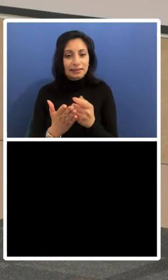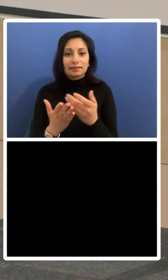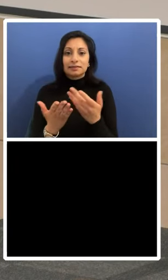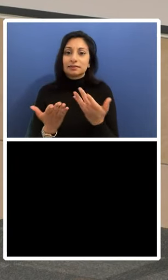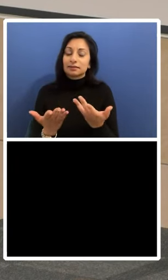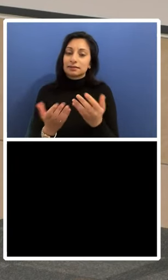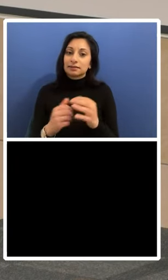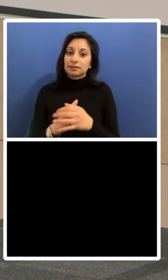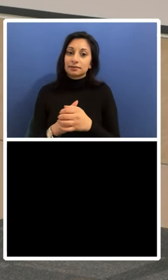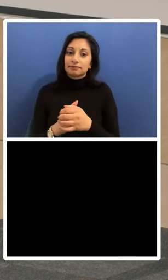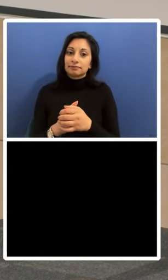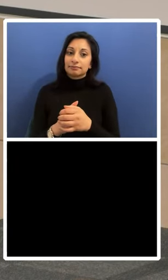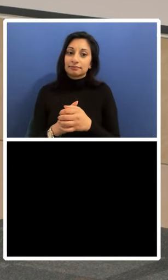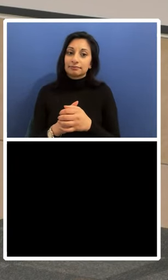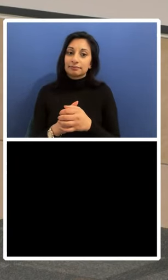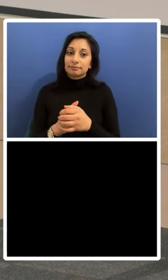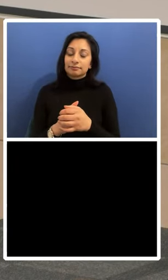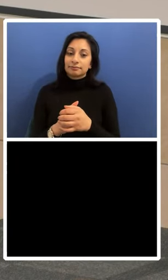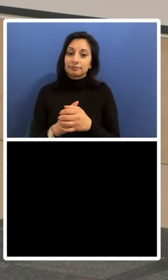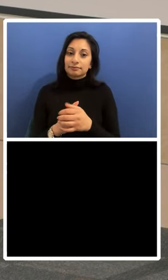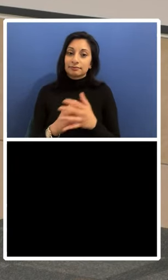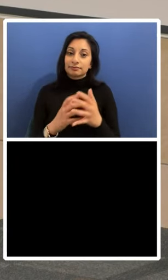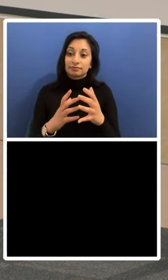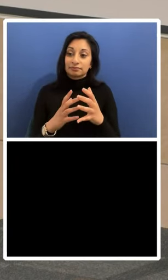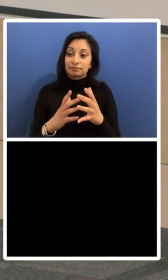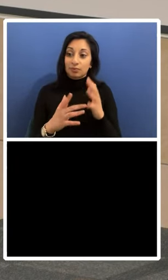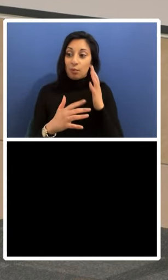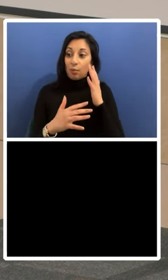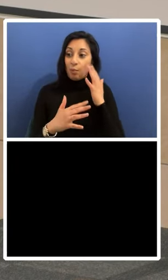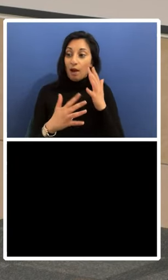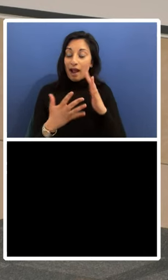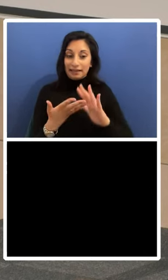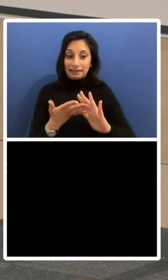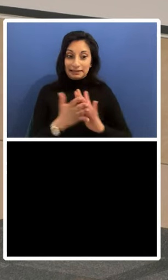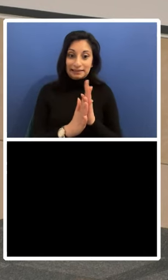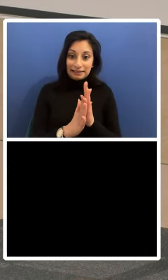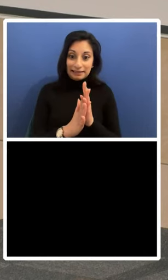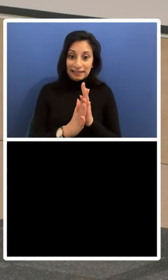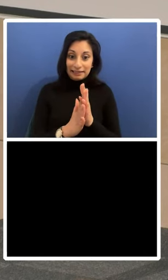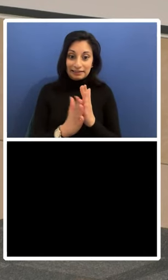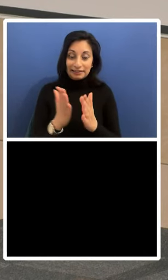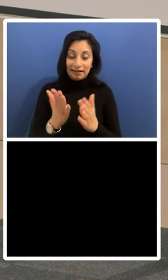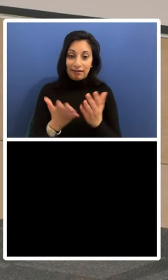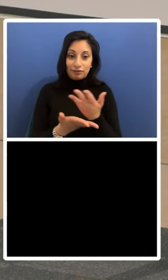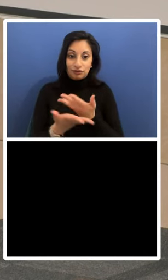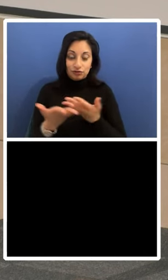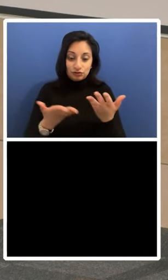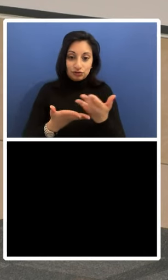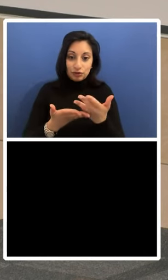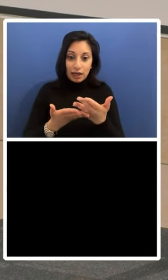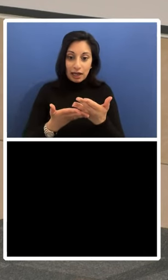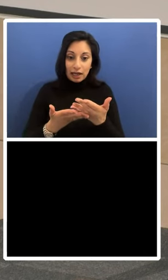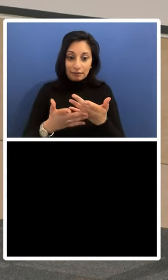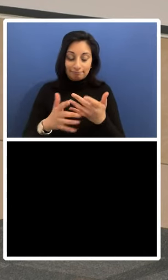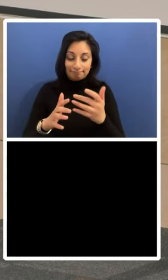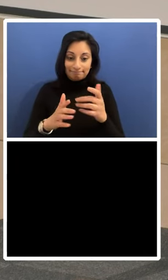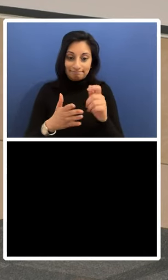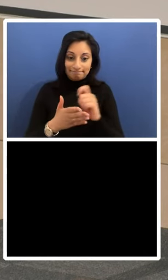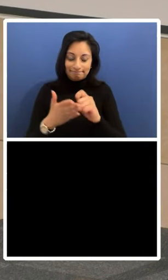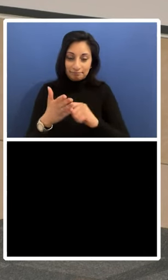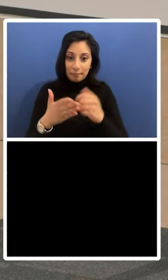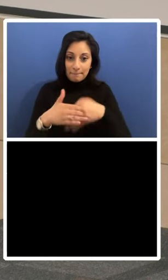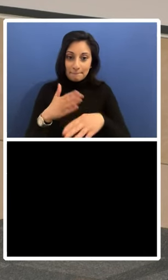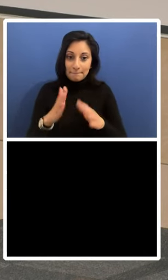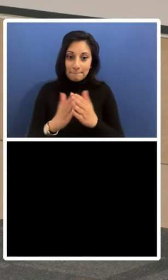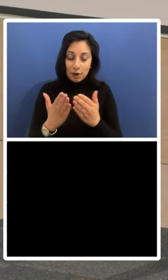A big moment for me is my young, when I put this disaster trade on, society's going to collapse at the beginning of 2011, this mad thing happened, which of course I hadn't been betting on, which was there was